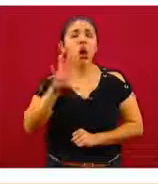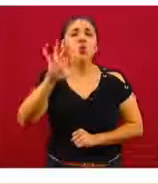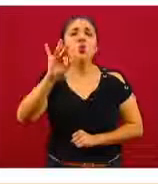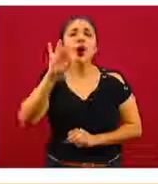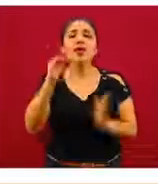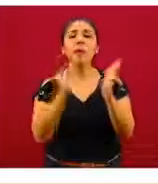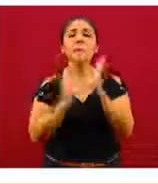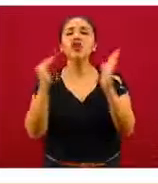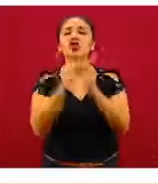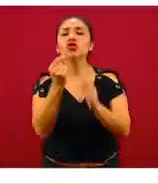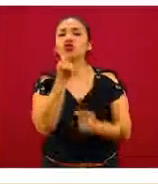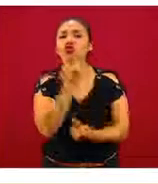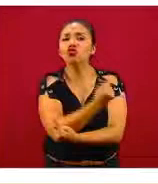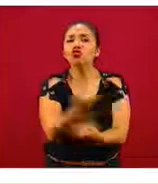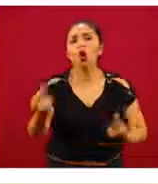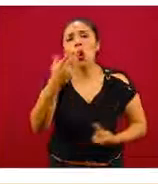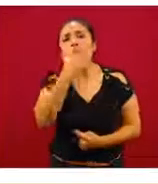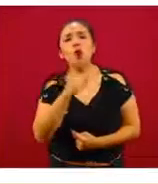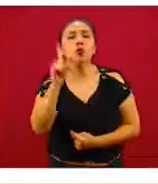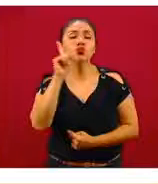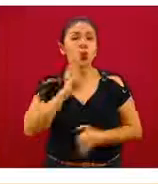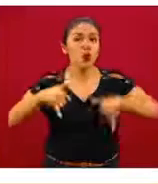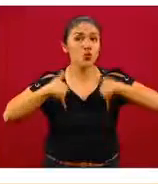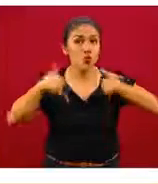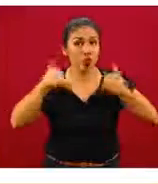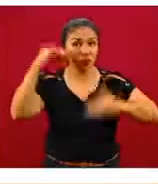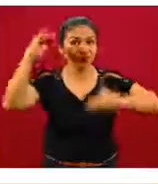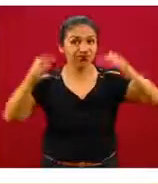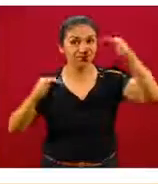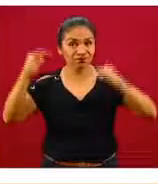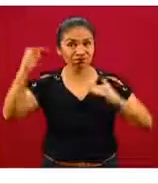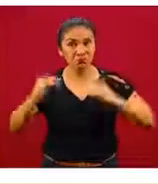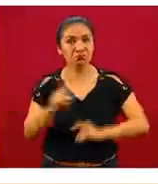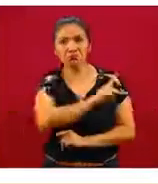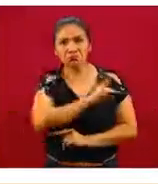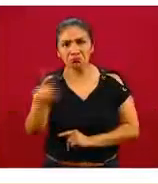We have 40 million children and adolescents in this country.